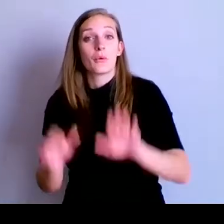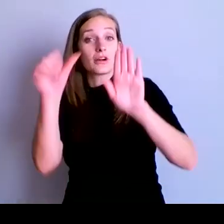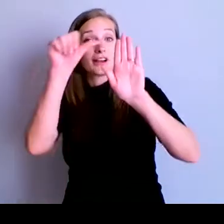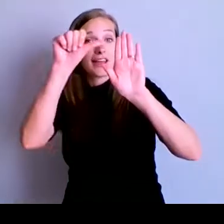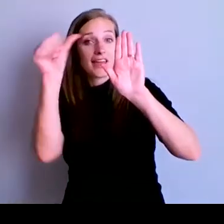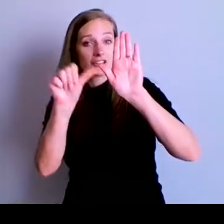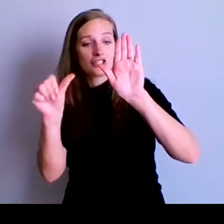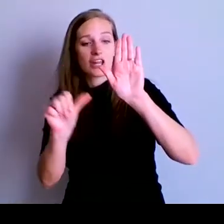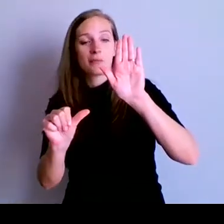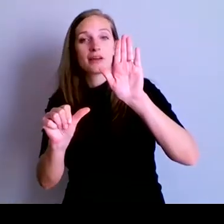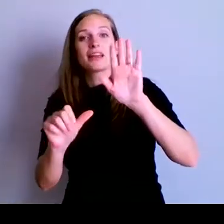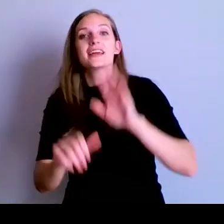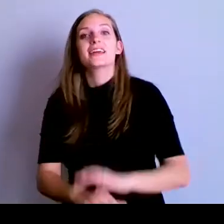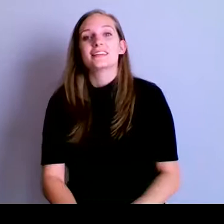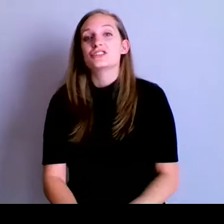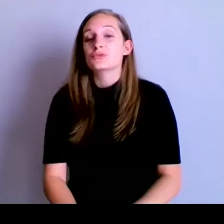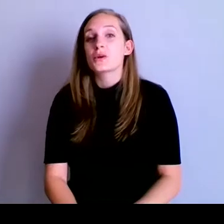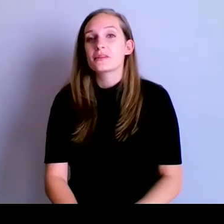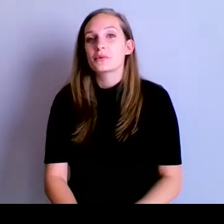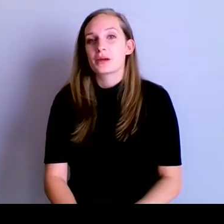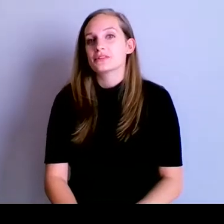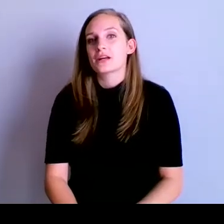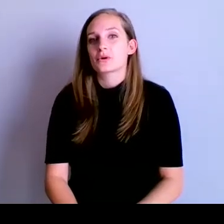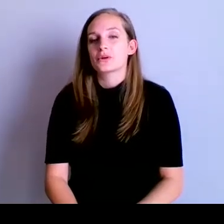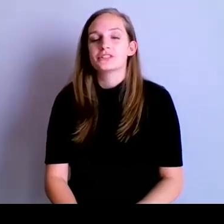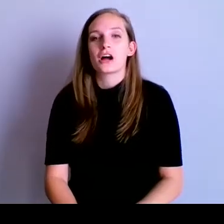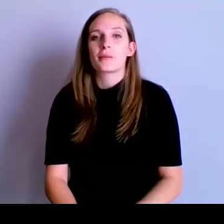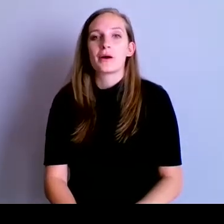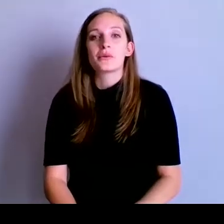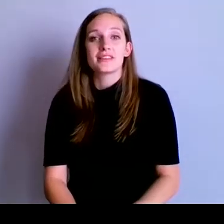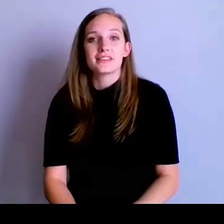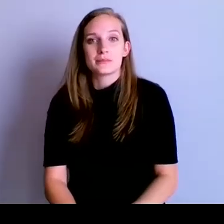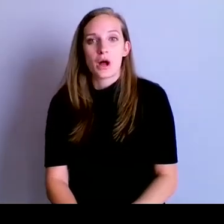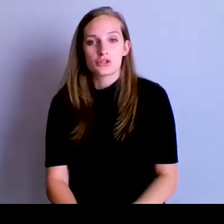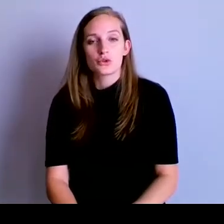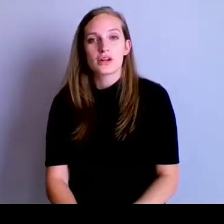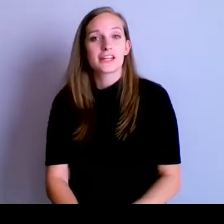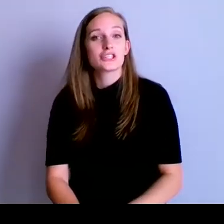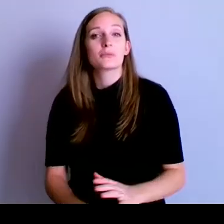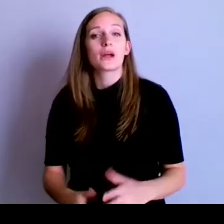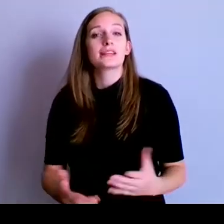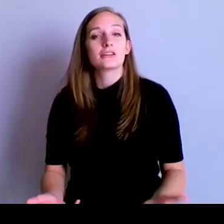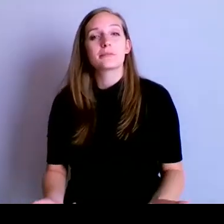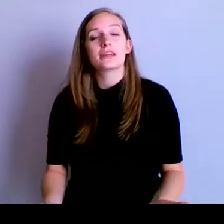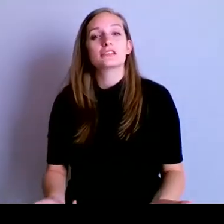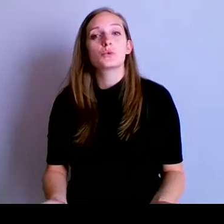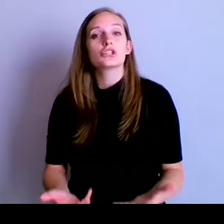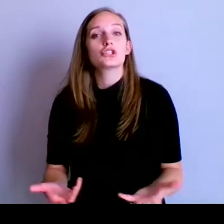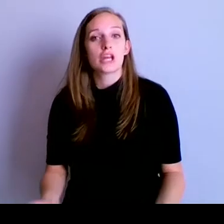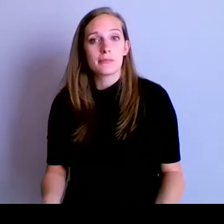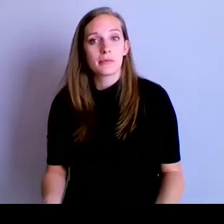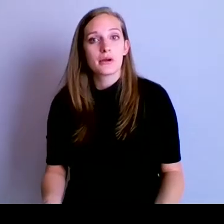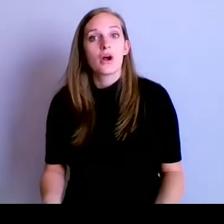Handshape or Handshape is just one of the parameters that we're going to talk about within this module. Handshape quite literally means